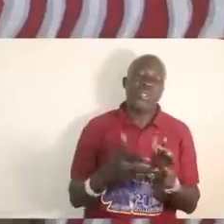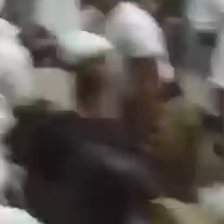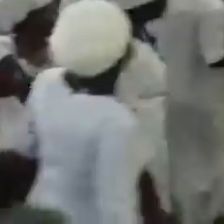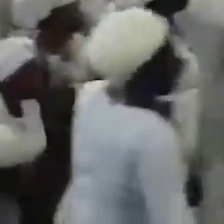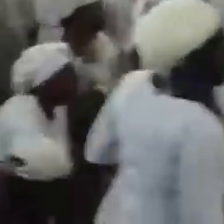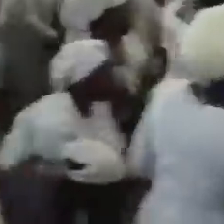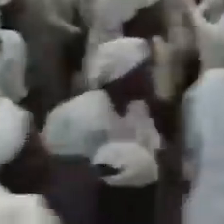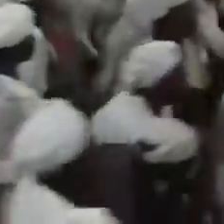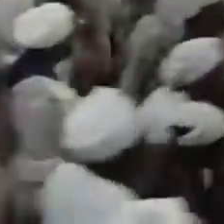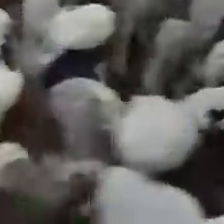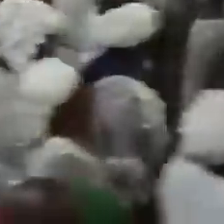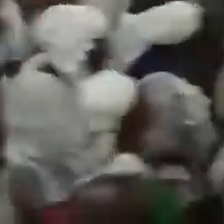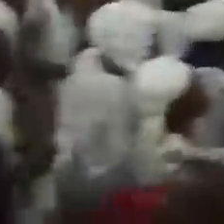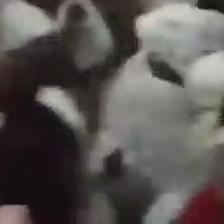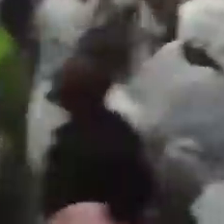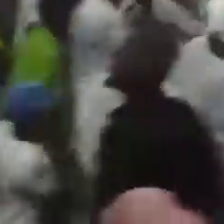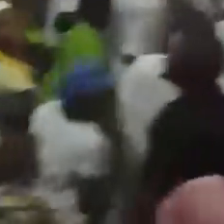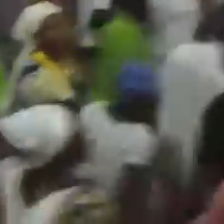Amen.